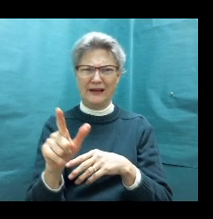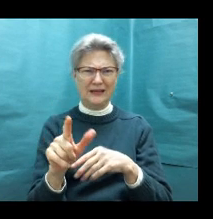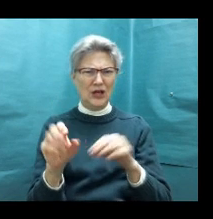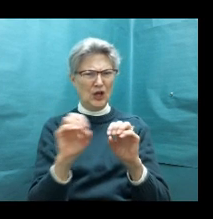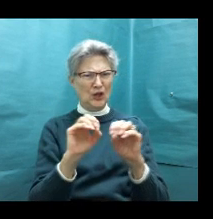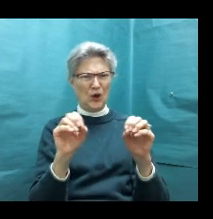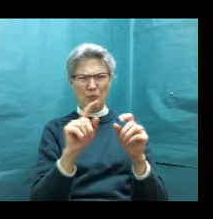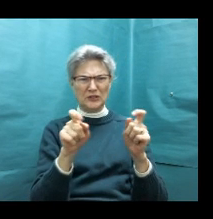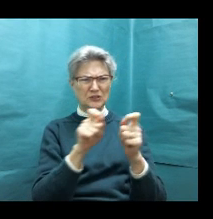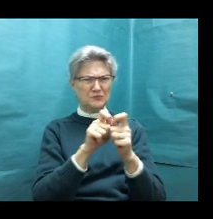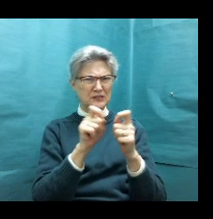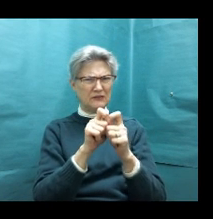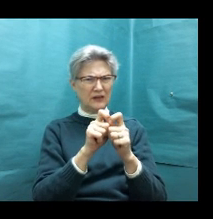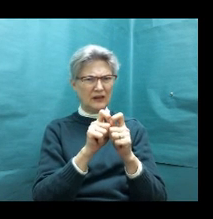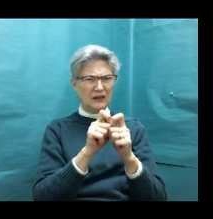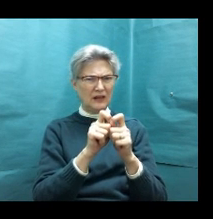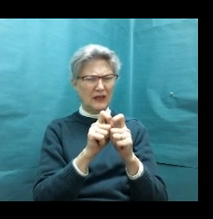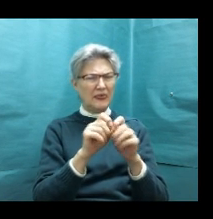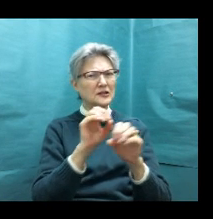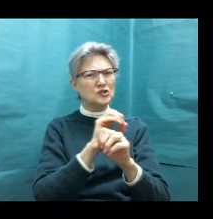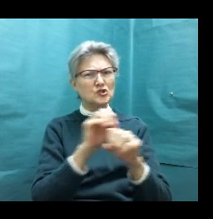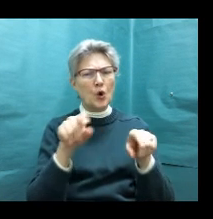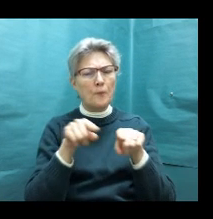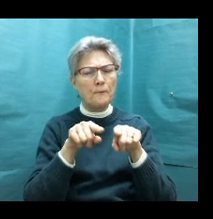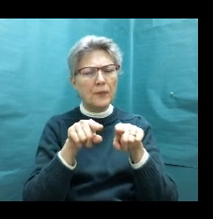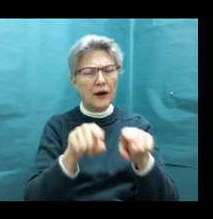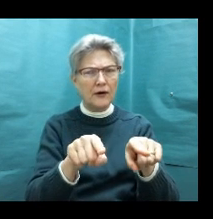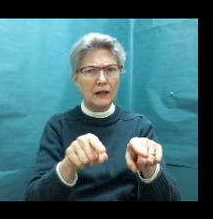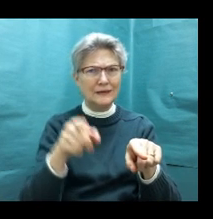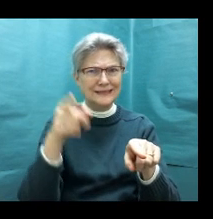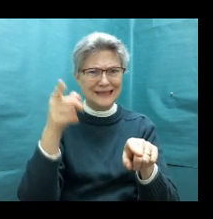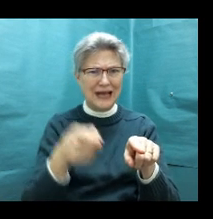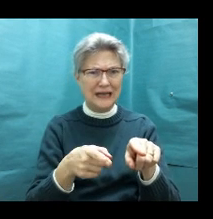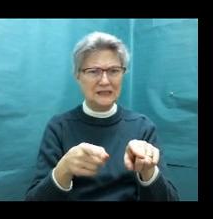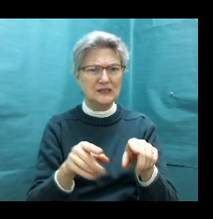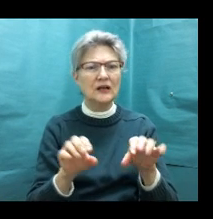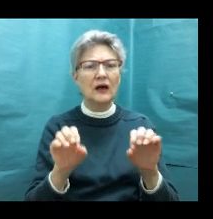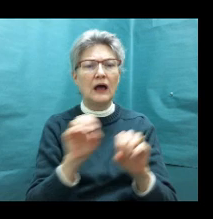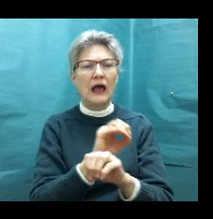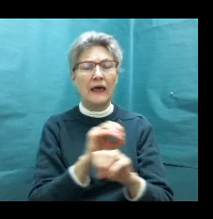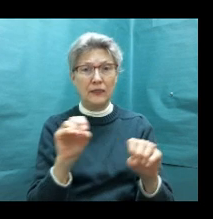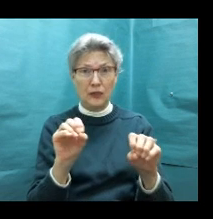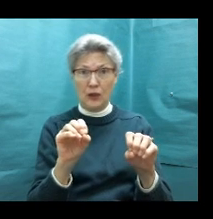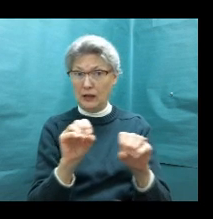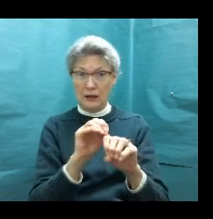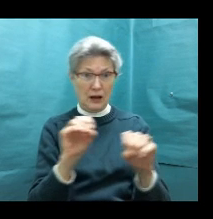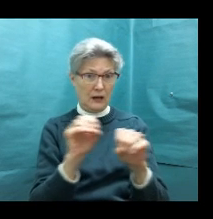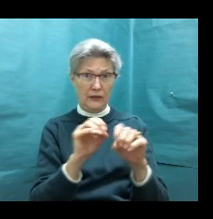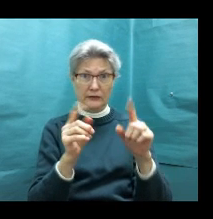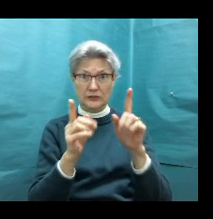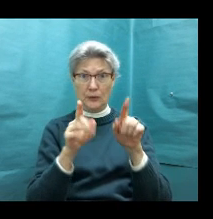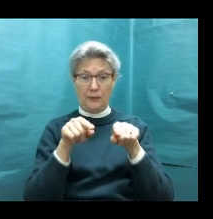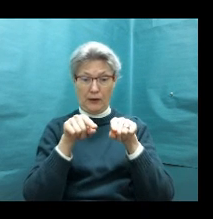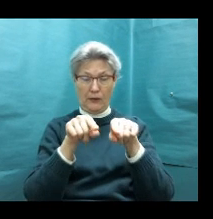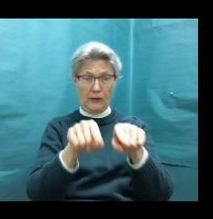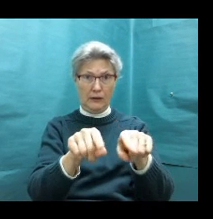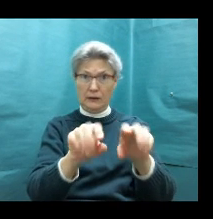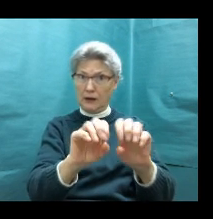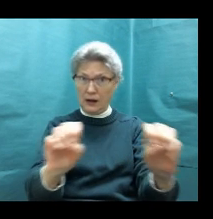more specific than that because there's not even 1 set of parallel sides, right? None of these sides are